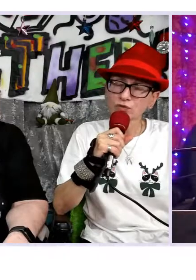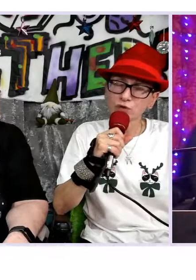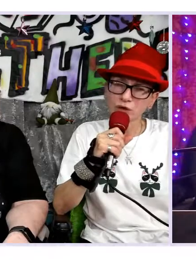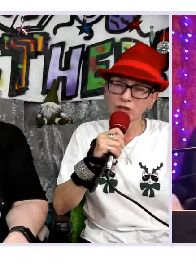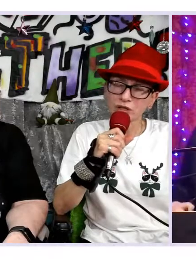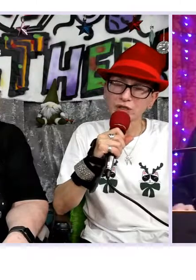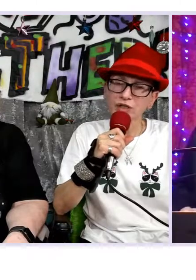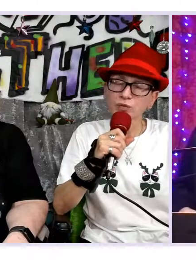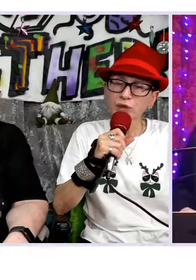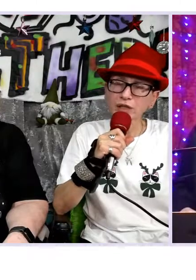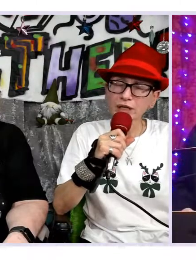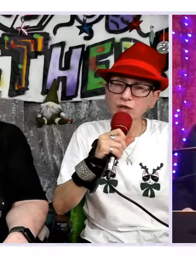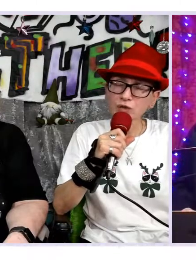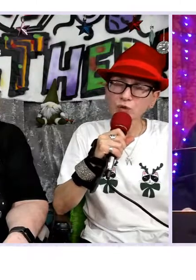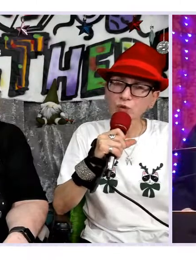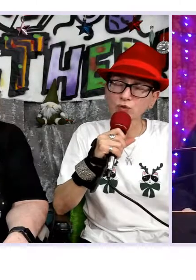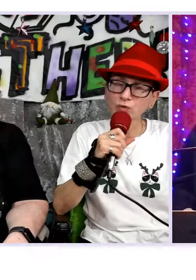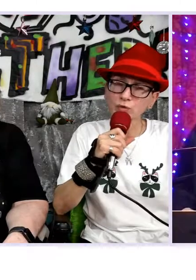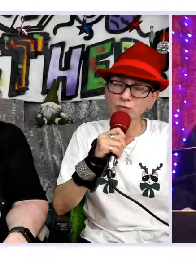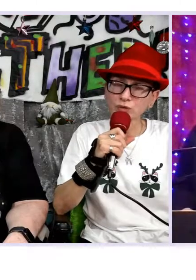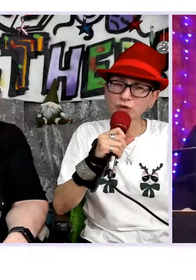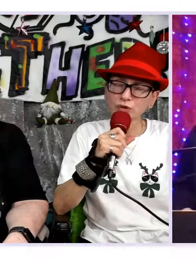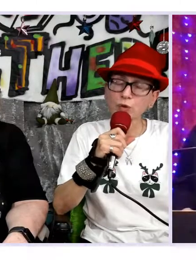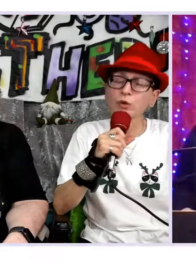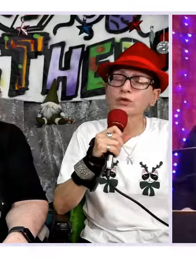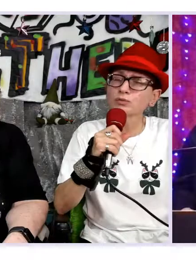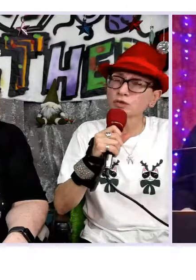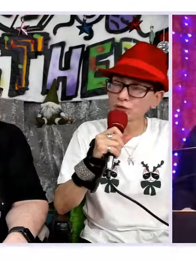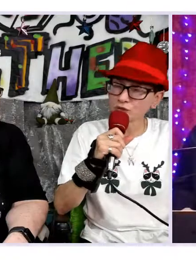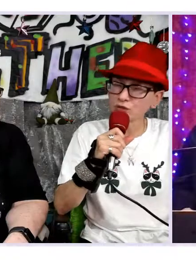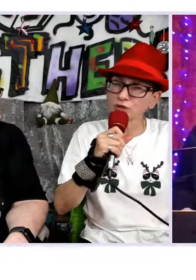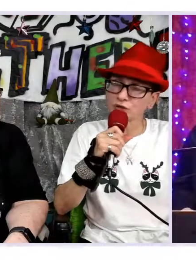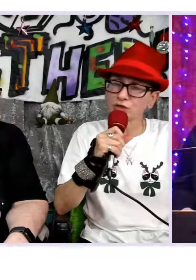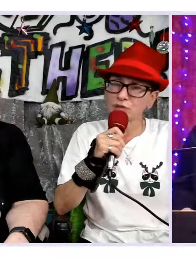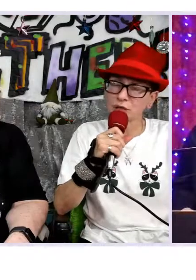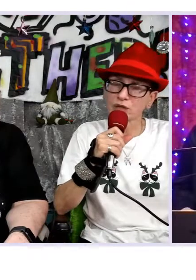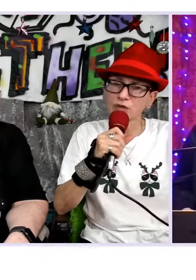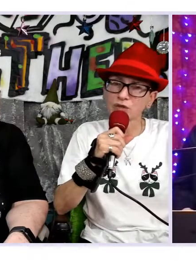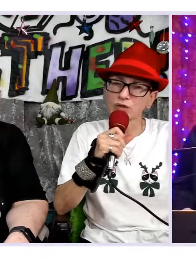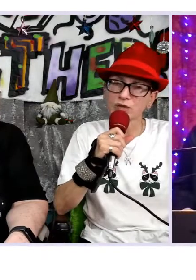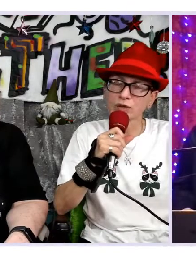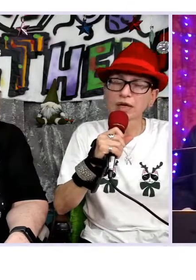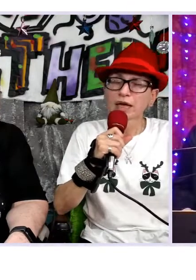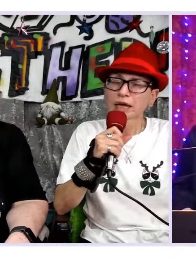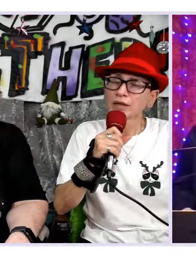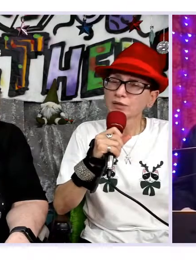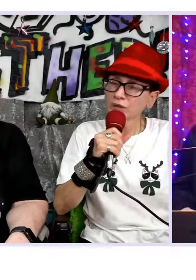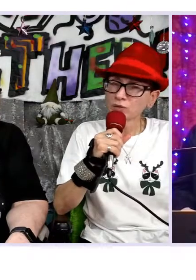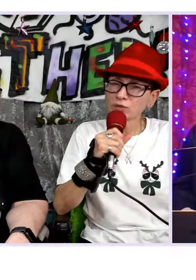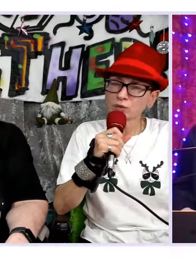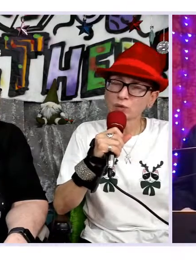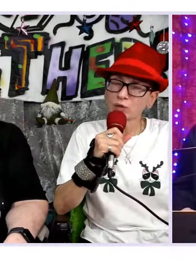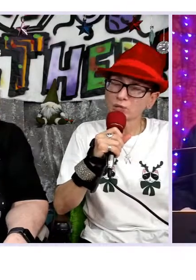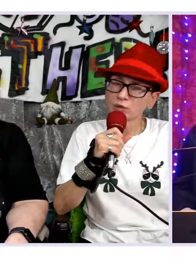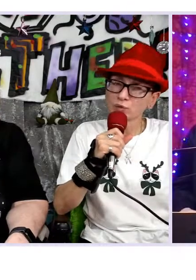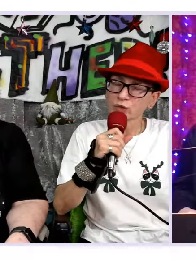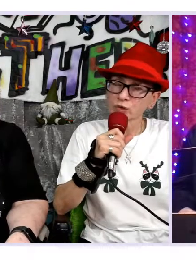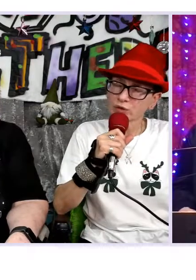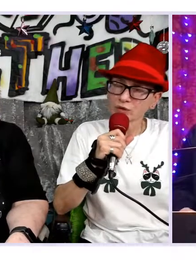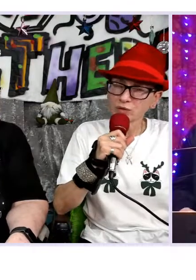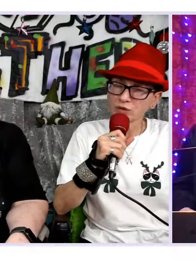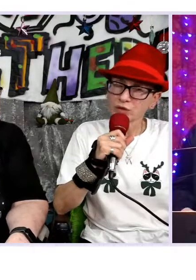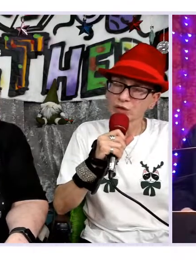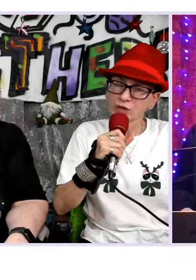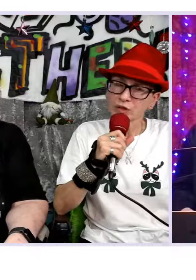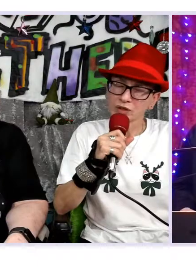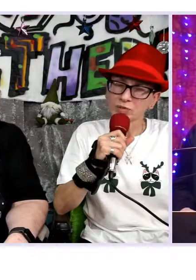on Friday. We had a talk from the the production union Beck2, and they were talking about the work